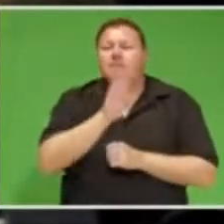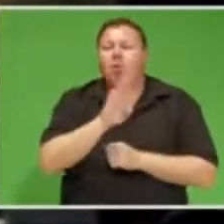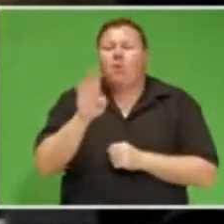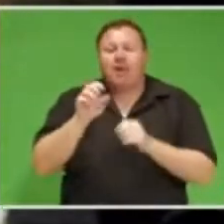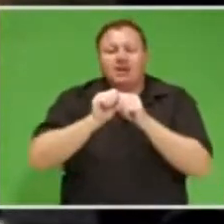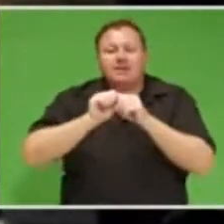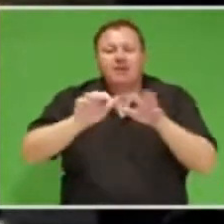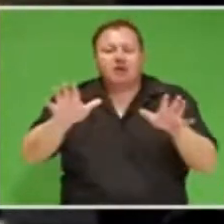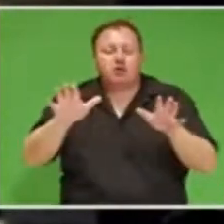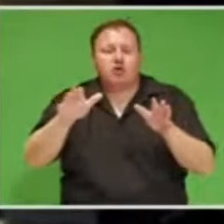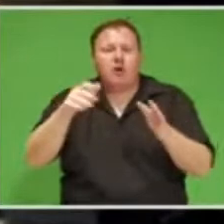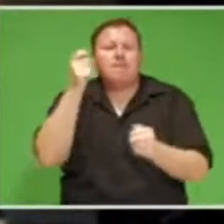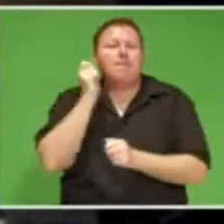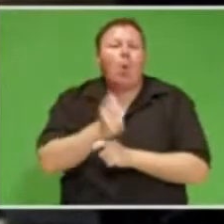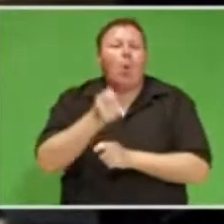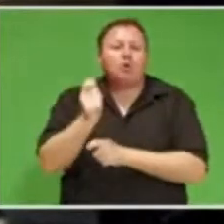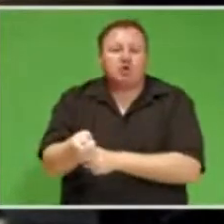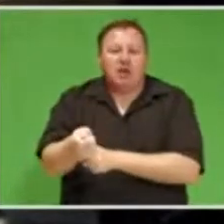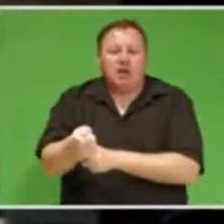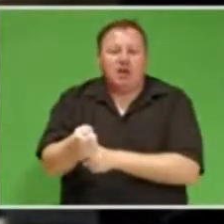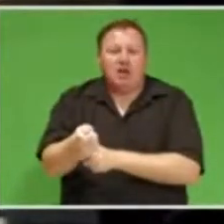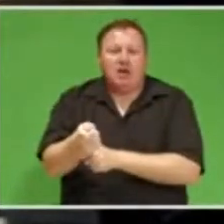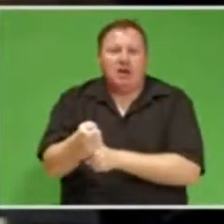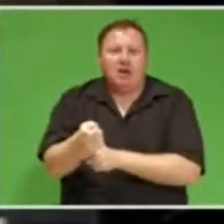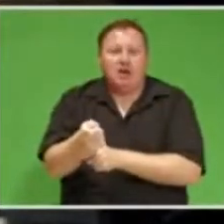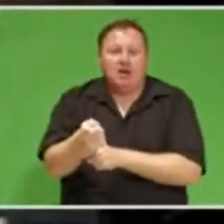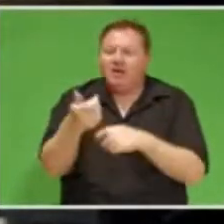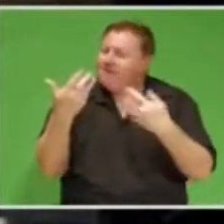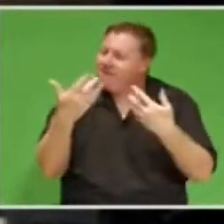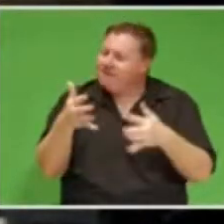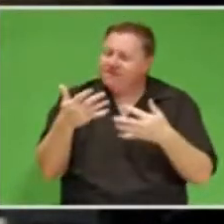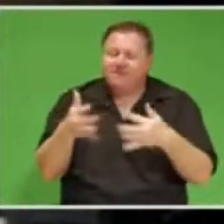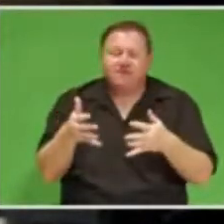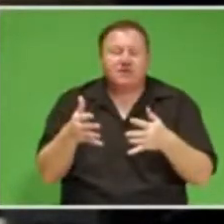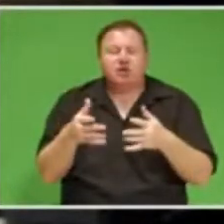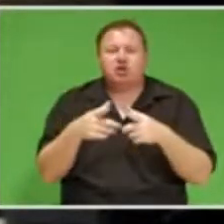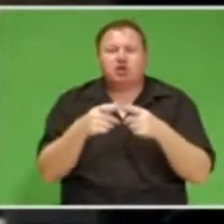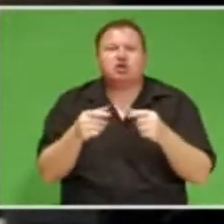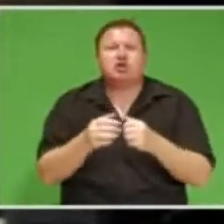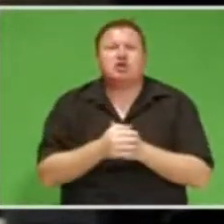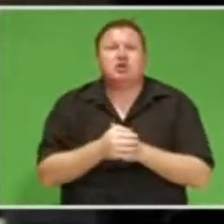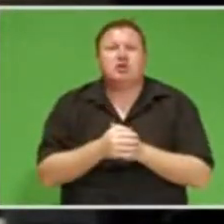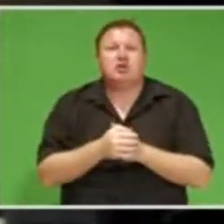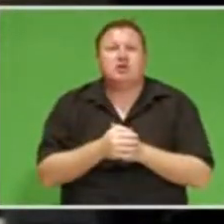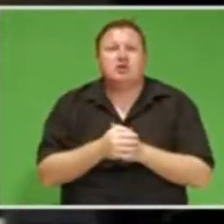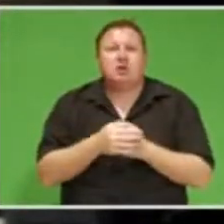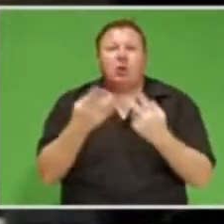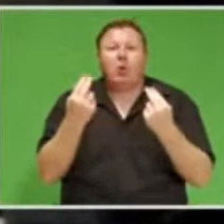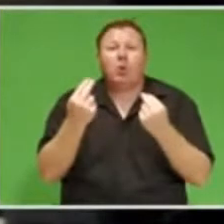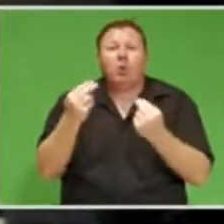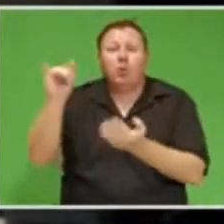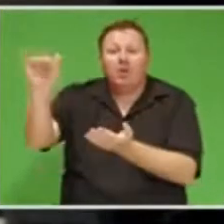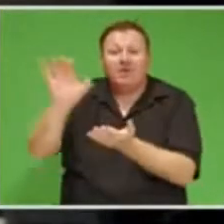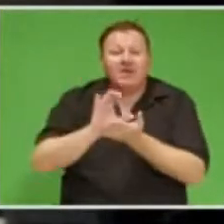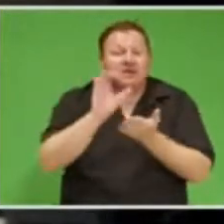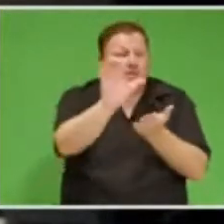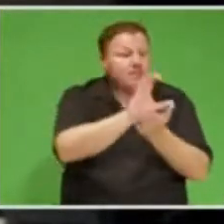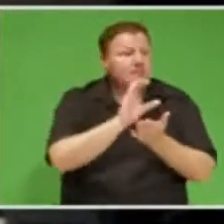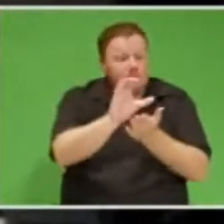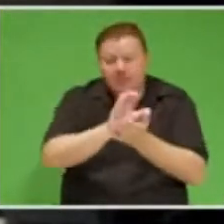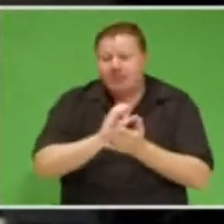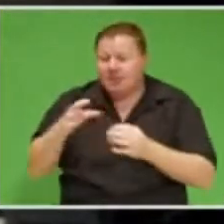been, the spectrum auction has been done, and it has unlocked new investment and